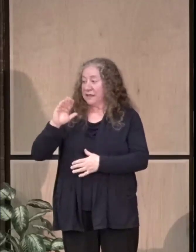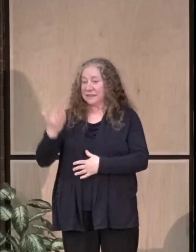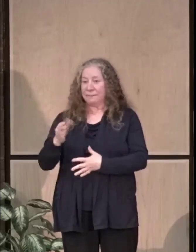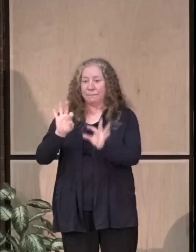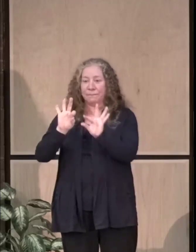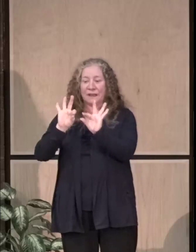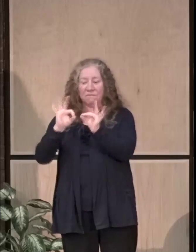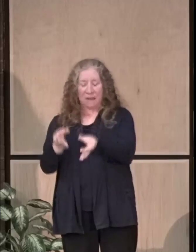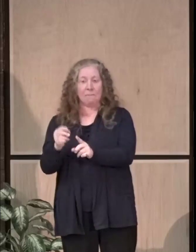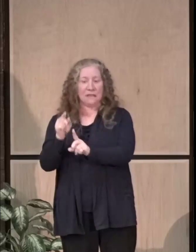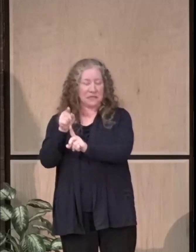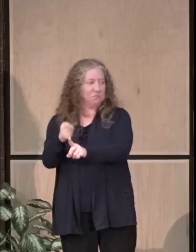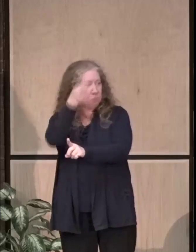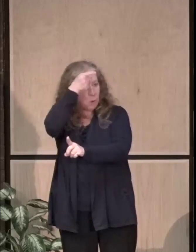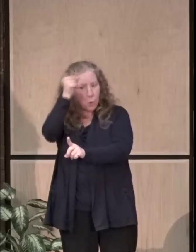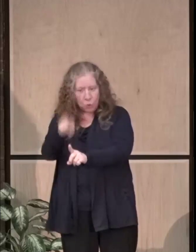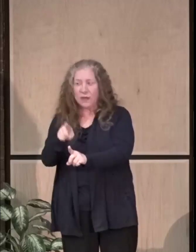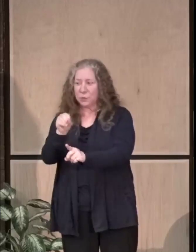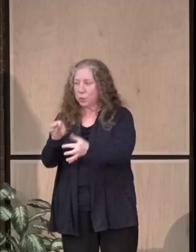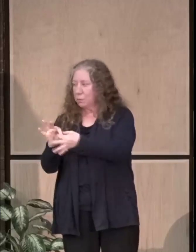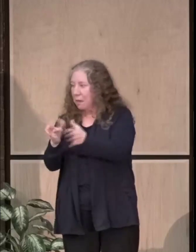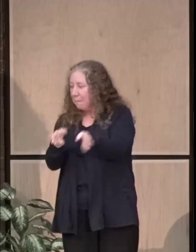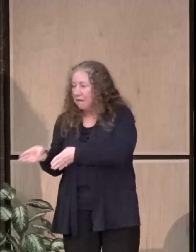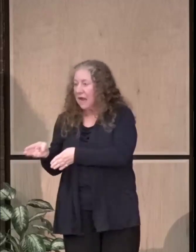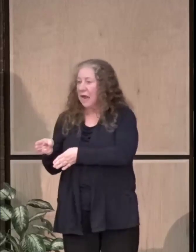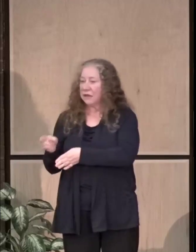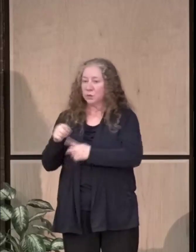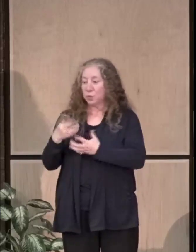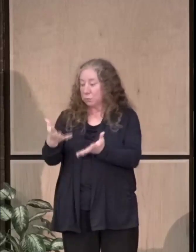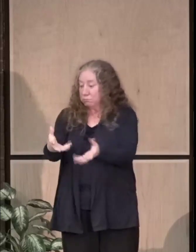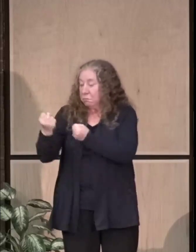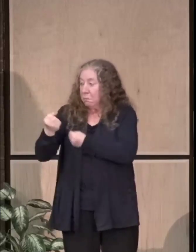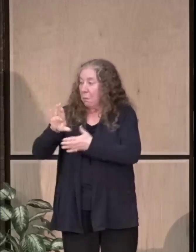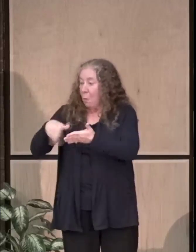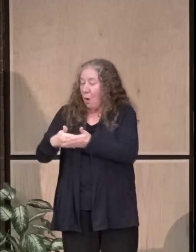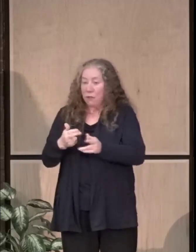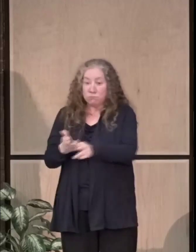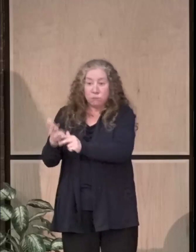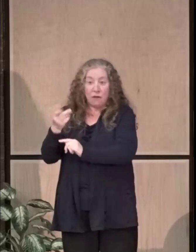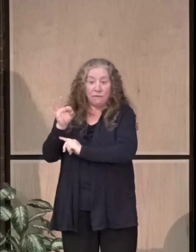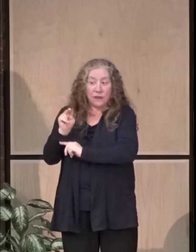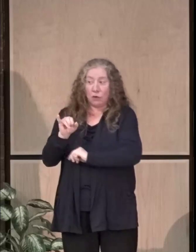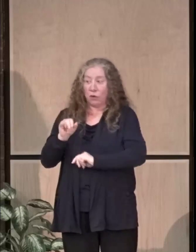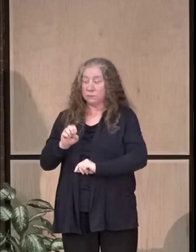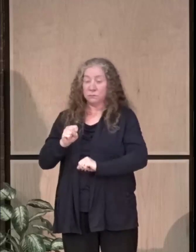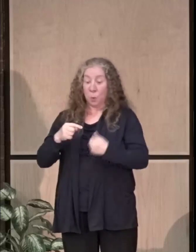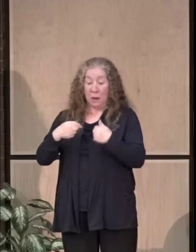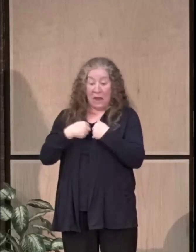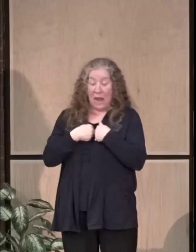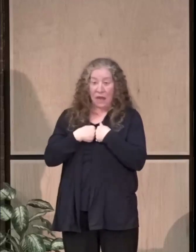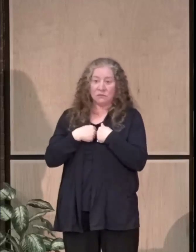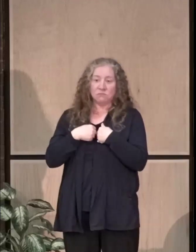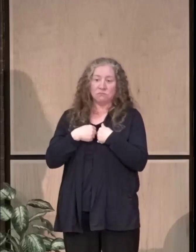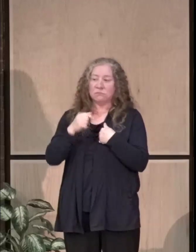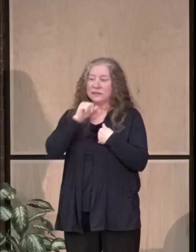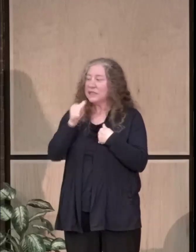already agreed to this plan to remove the firearms. So I did not have anyone else